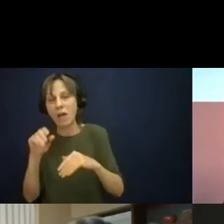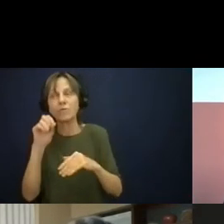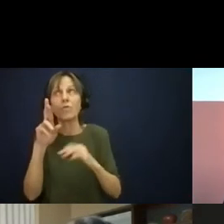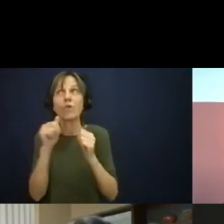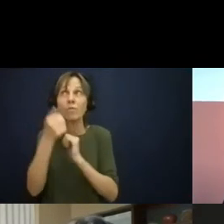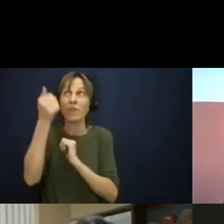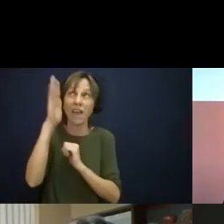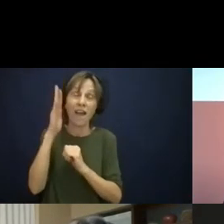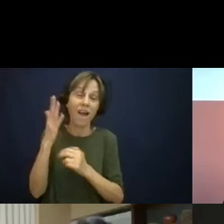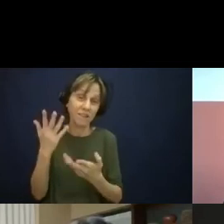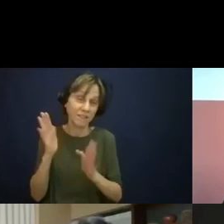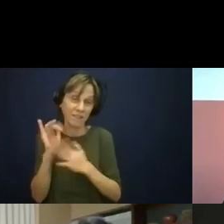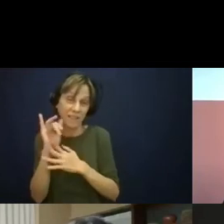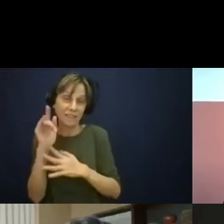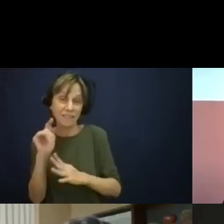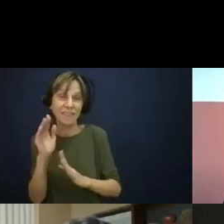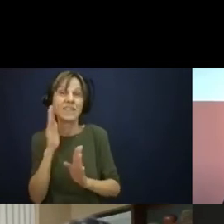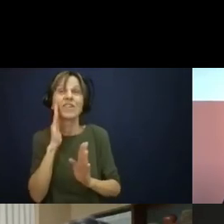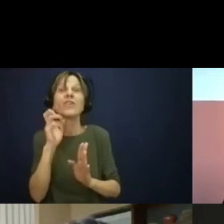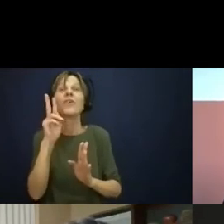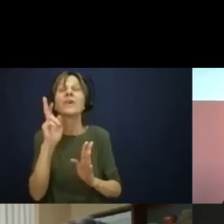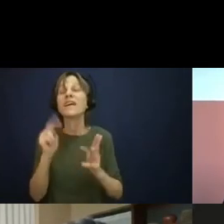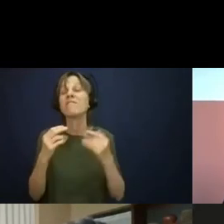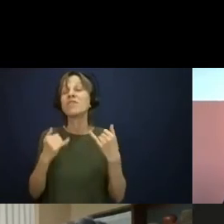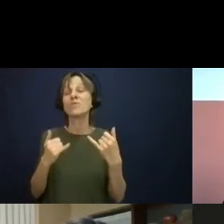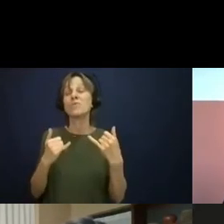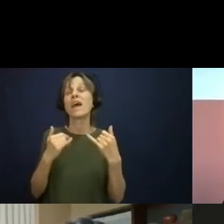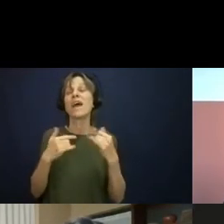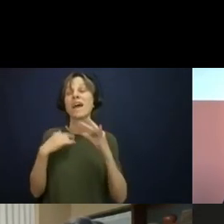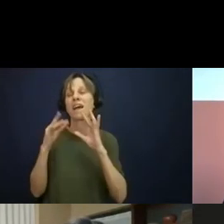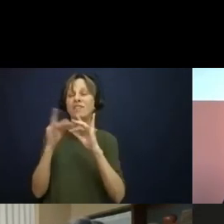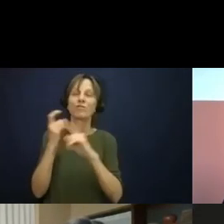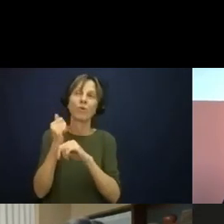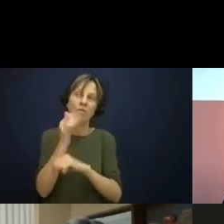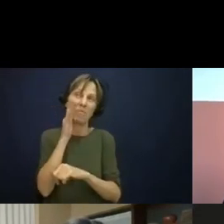therapist a long time ago, She's like, boy, that's how I was raised,